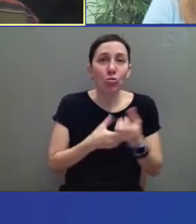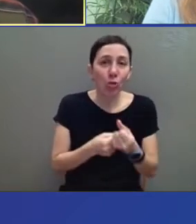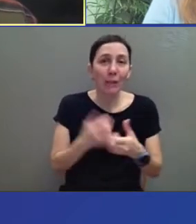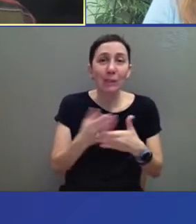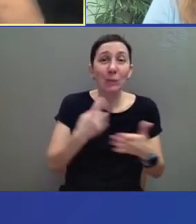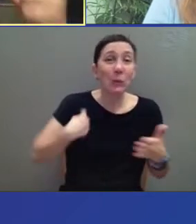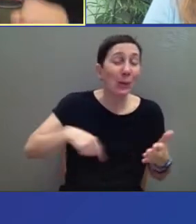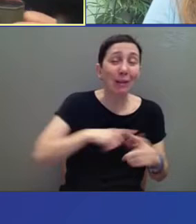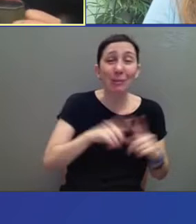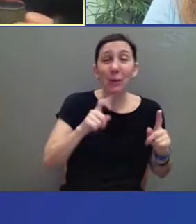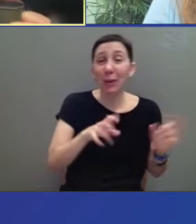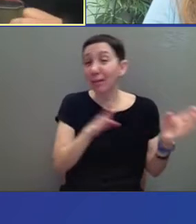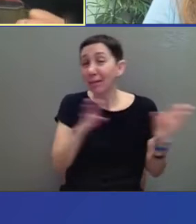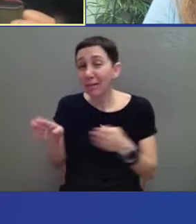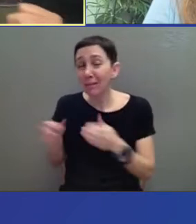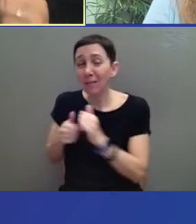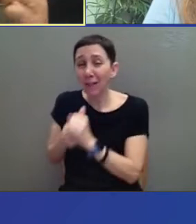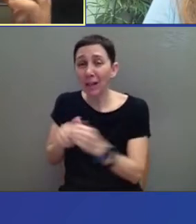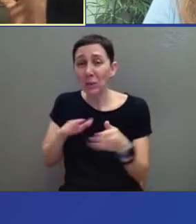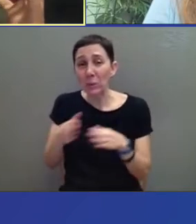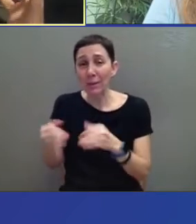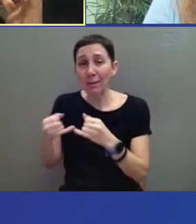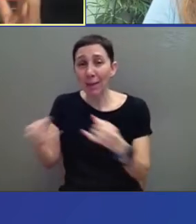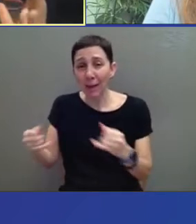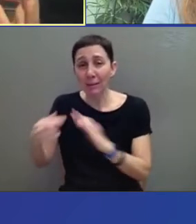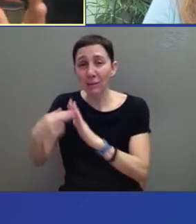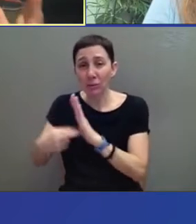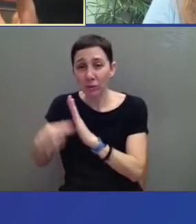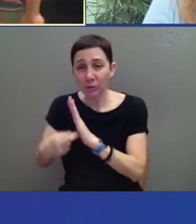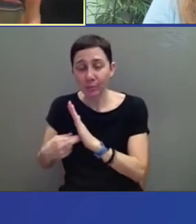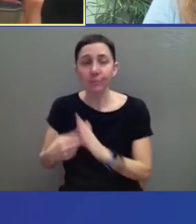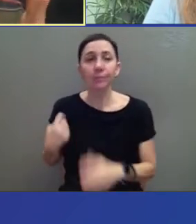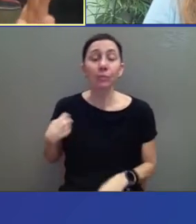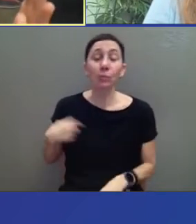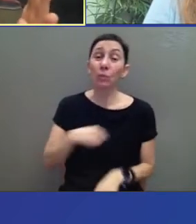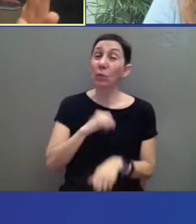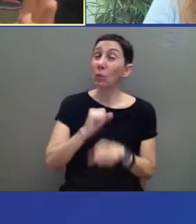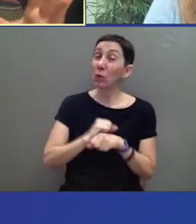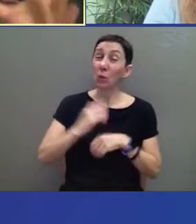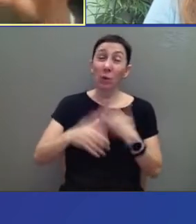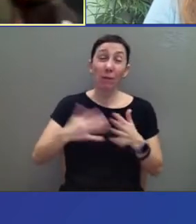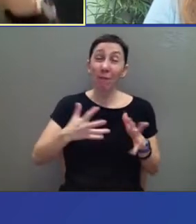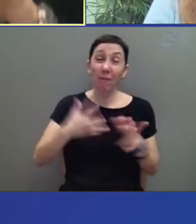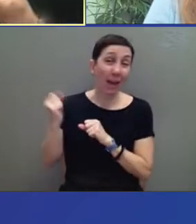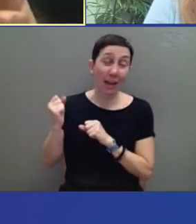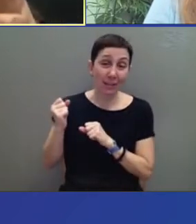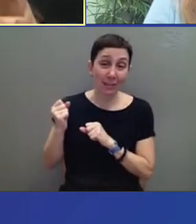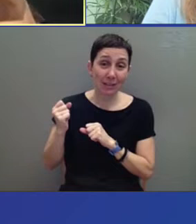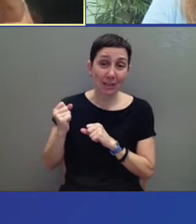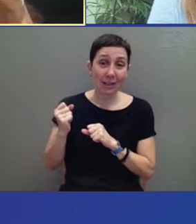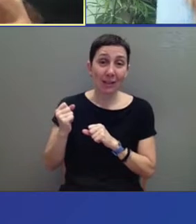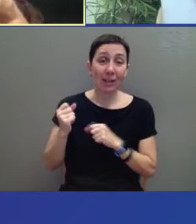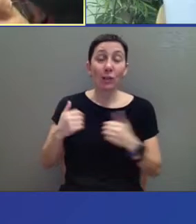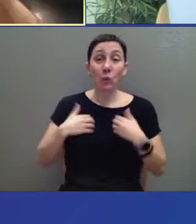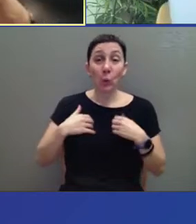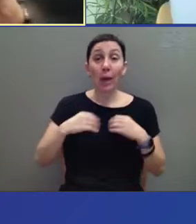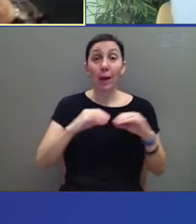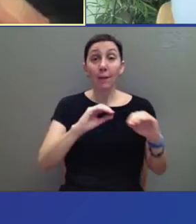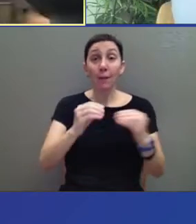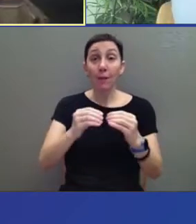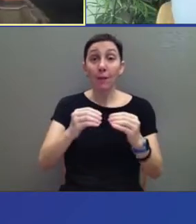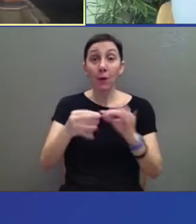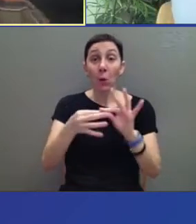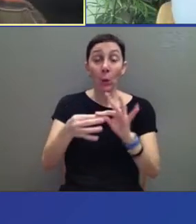us. So we worked as I said earlier, we worked very, very fast. both to bring our coalition together and